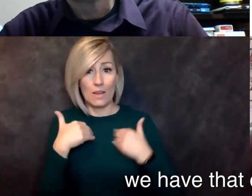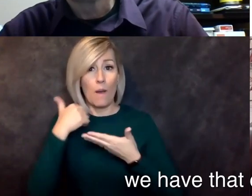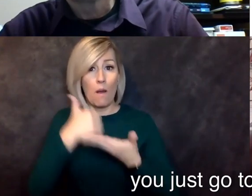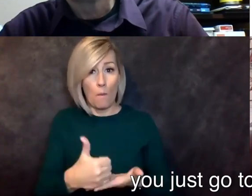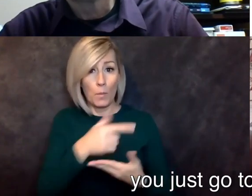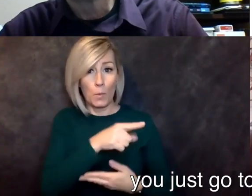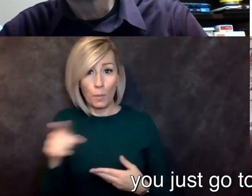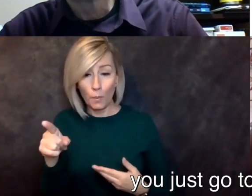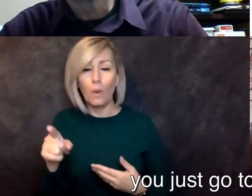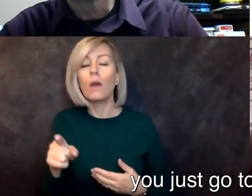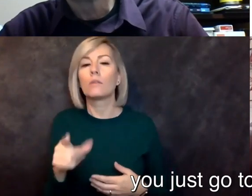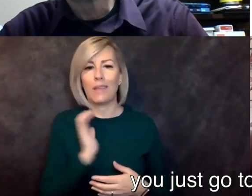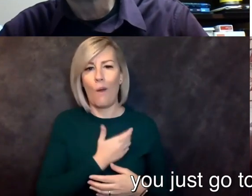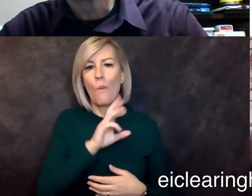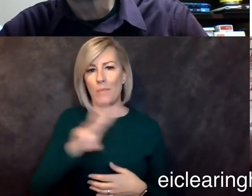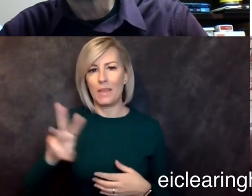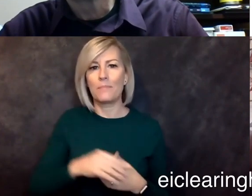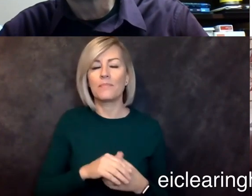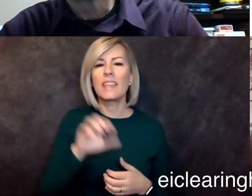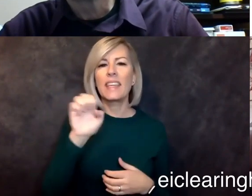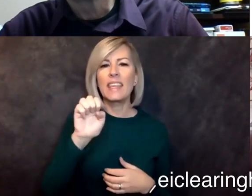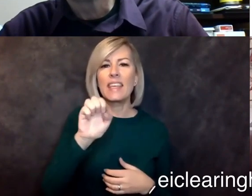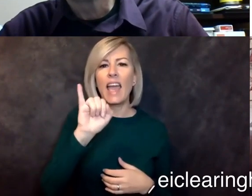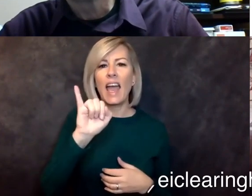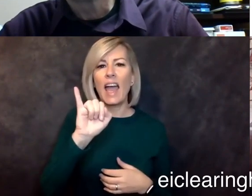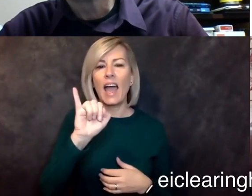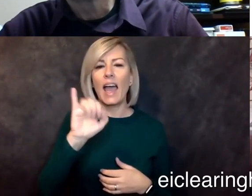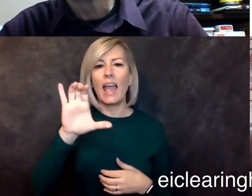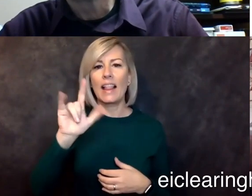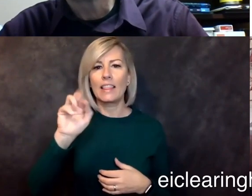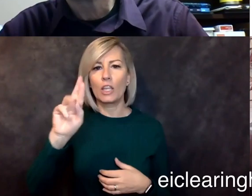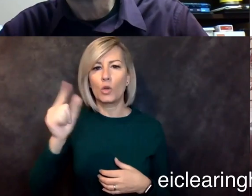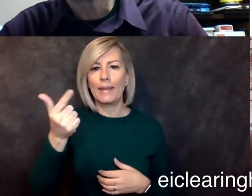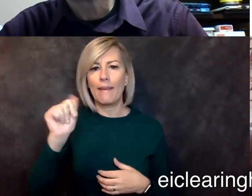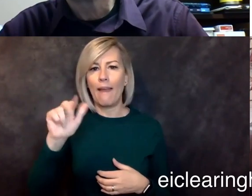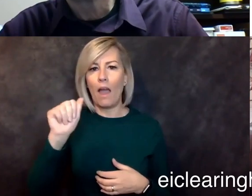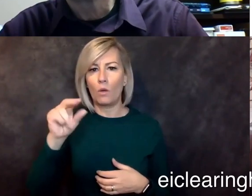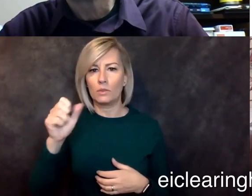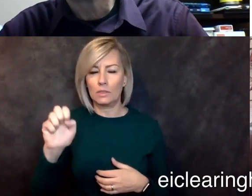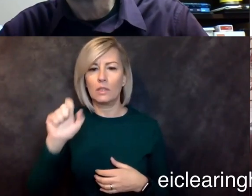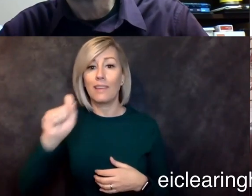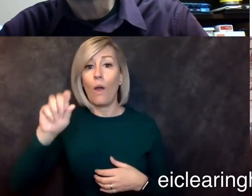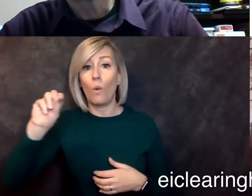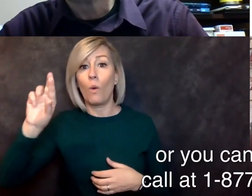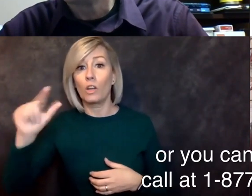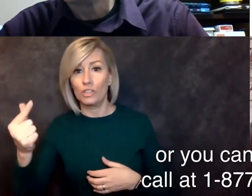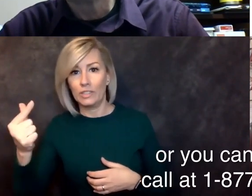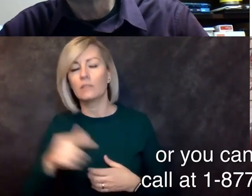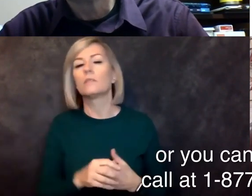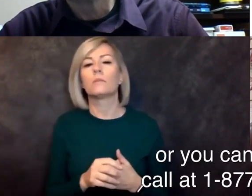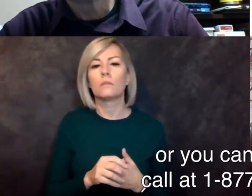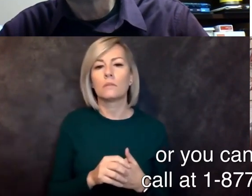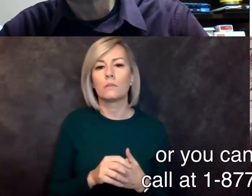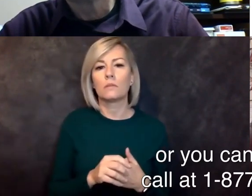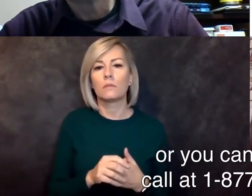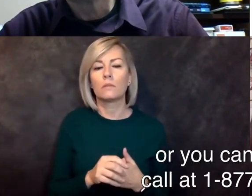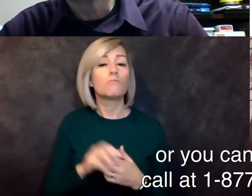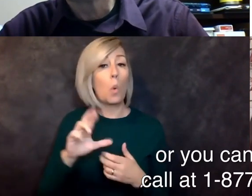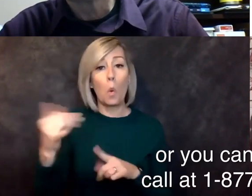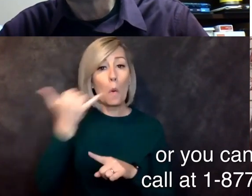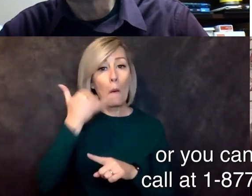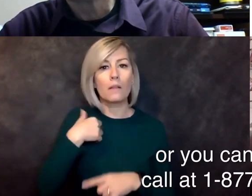is you just go to our website, eiclearinghouse.org, or you can give us a